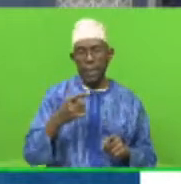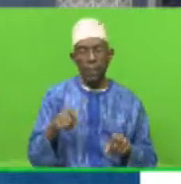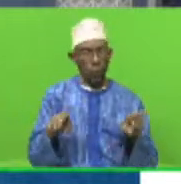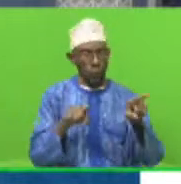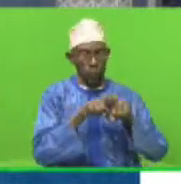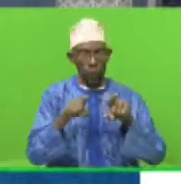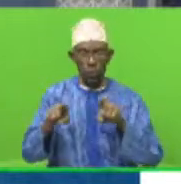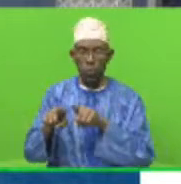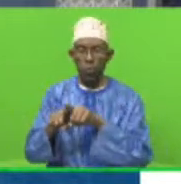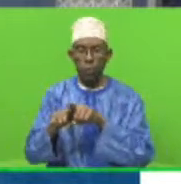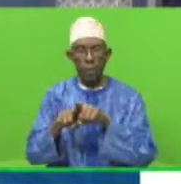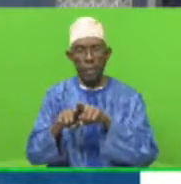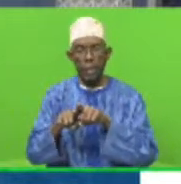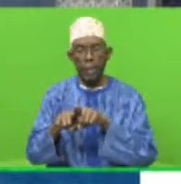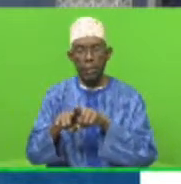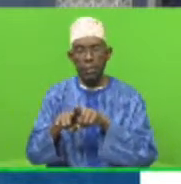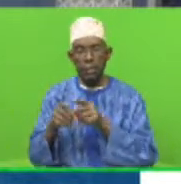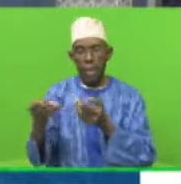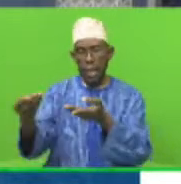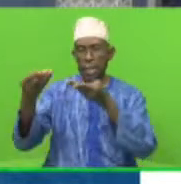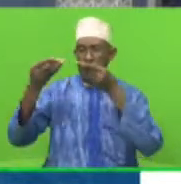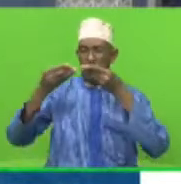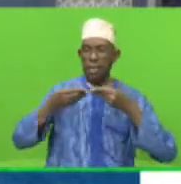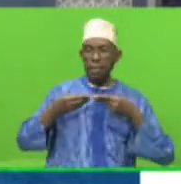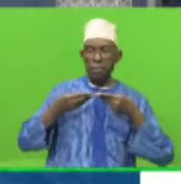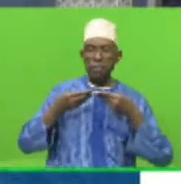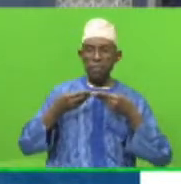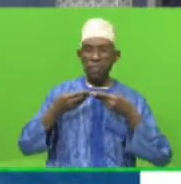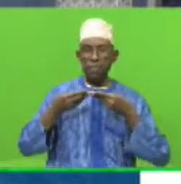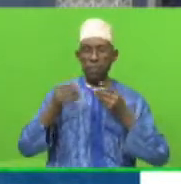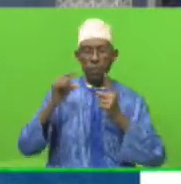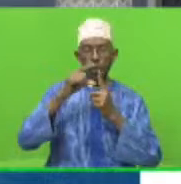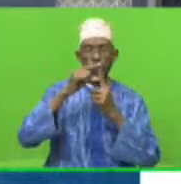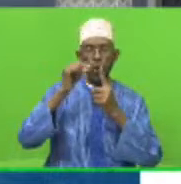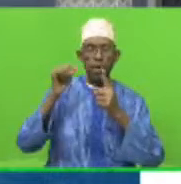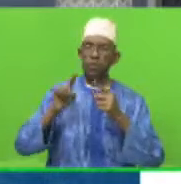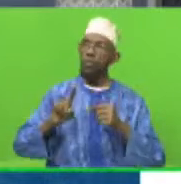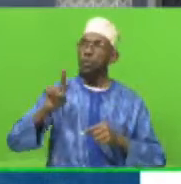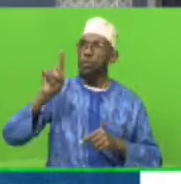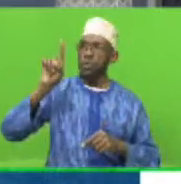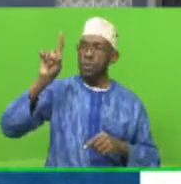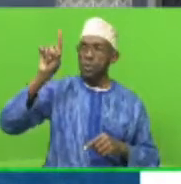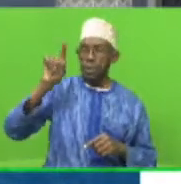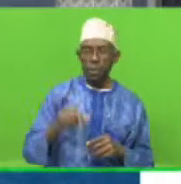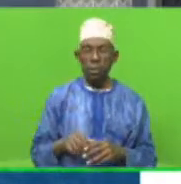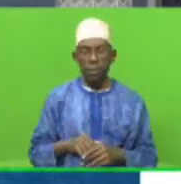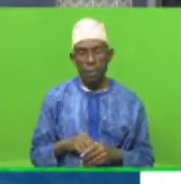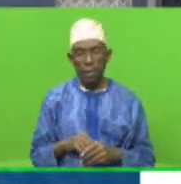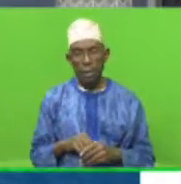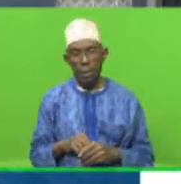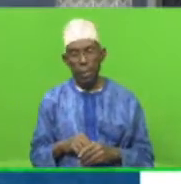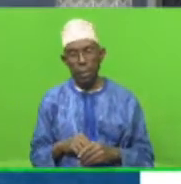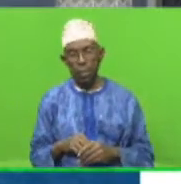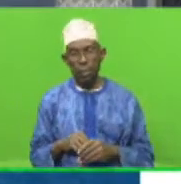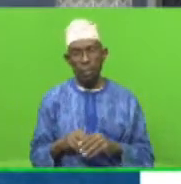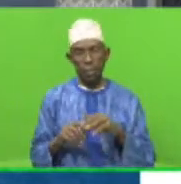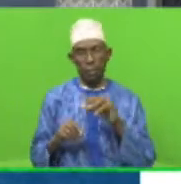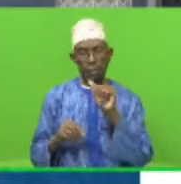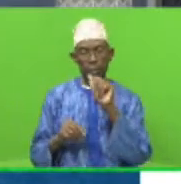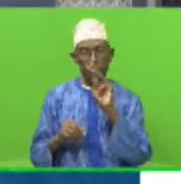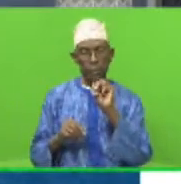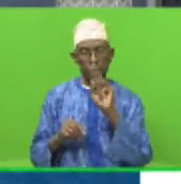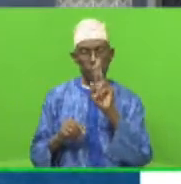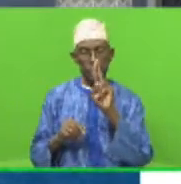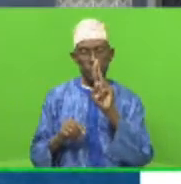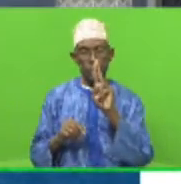also a messenger, that he's receiving, you know, wahi from Allah subhanahu wa ta'ala. So Amr ibn al-As meets